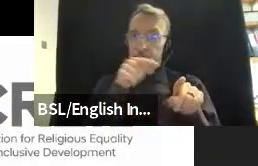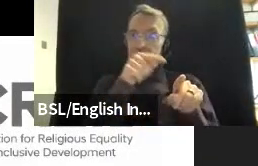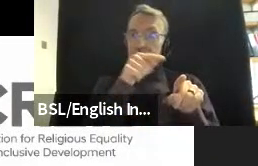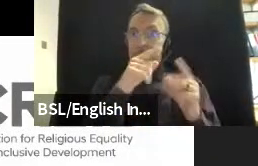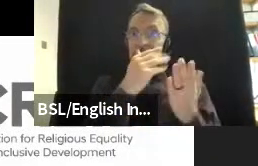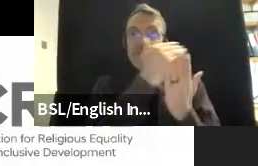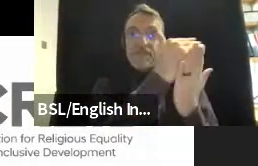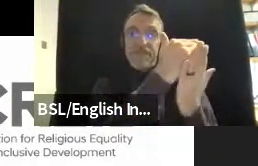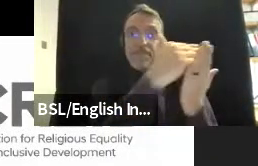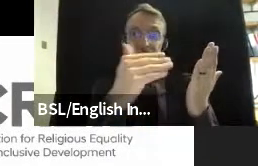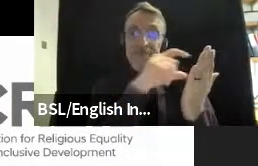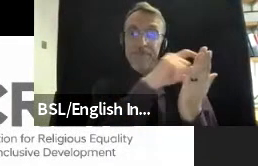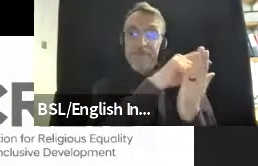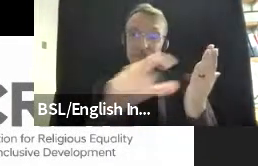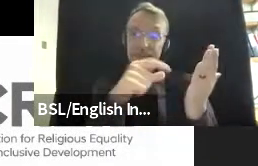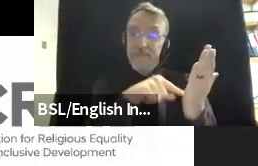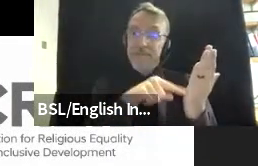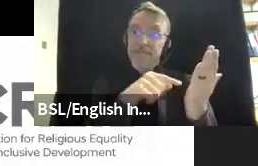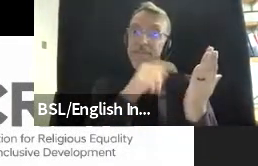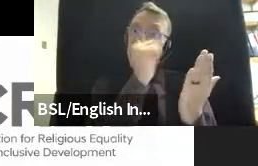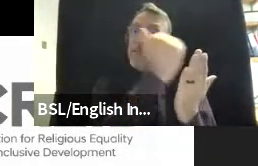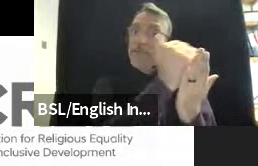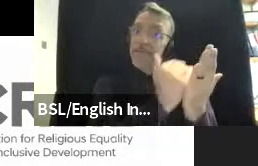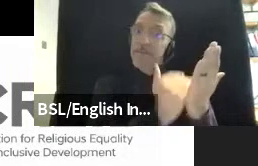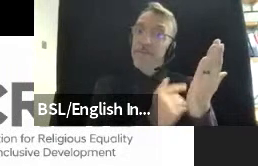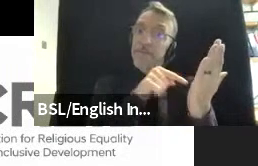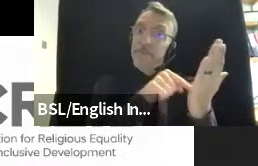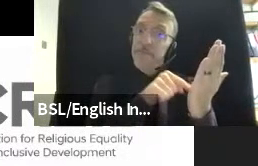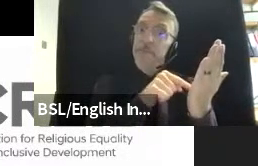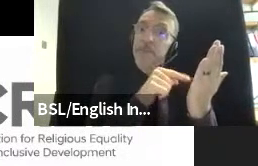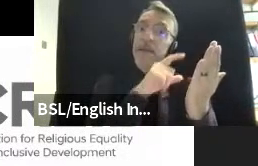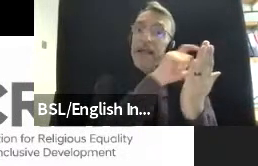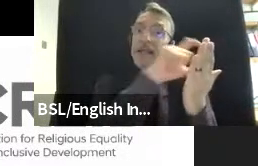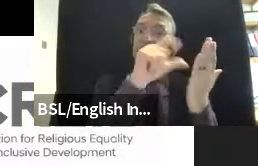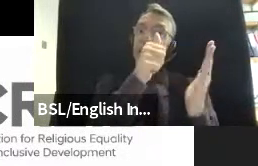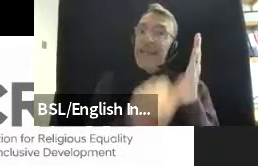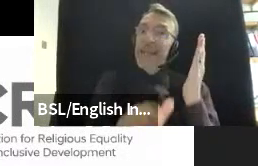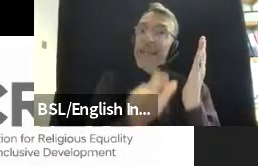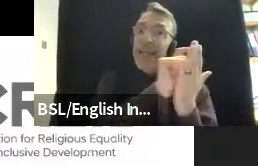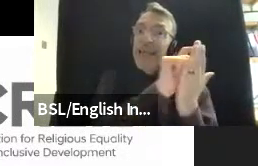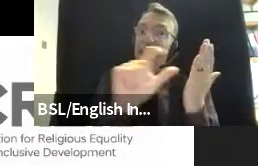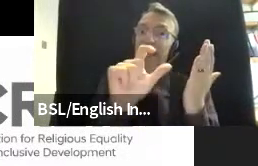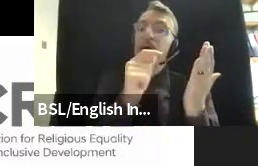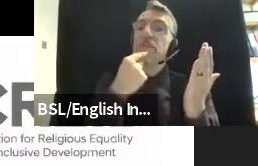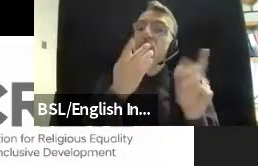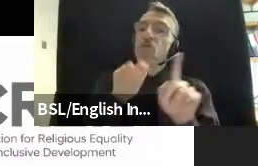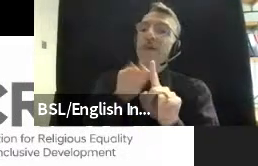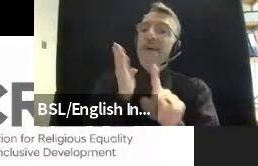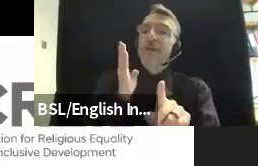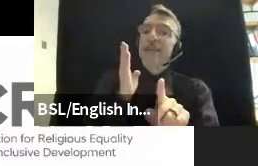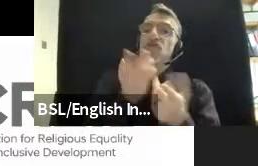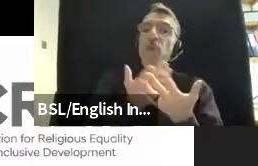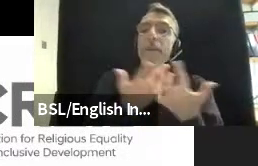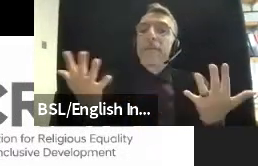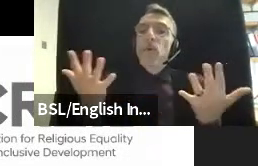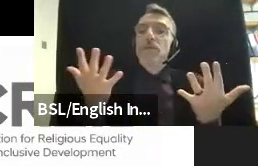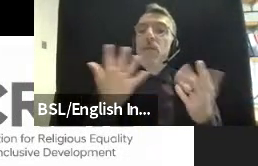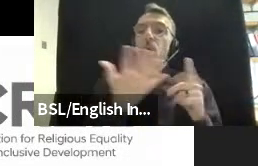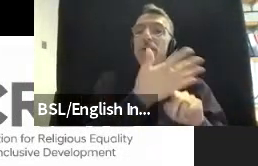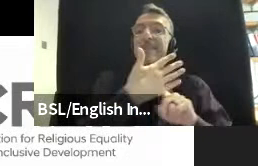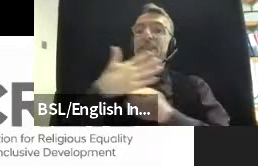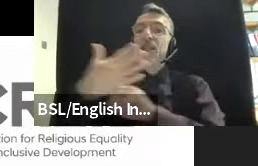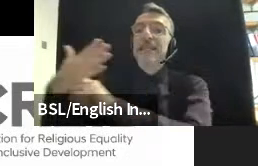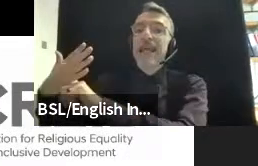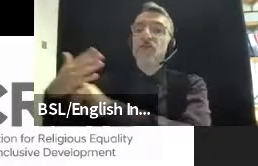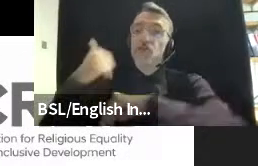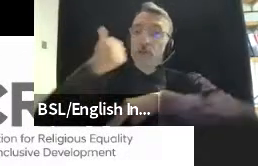provides for, in its preamble, it provides for recognition of multiple discrimination based